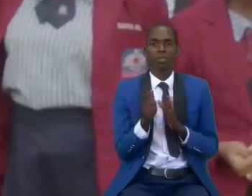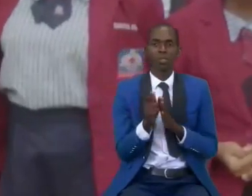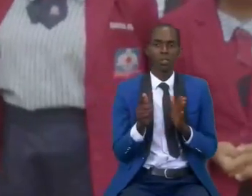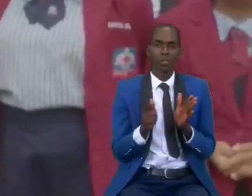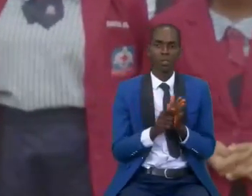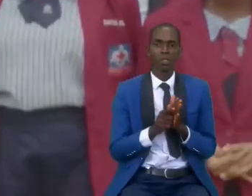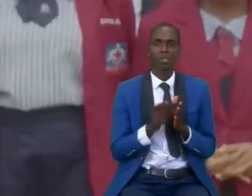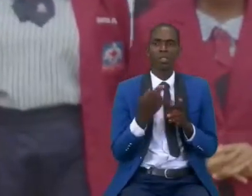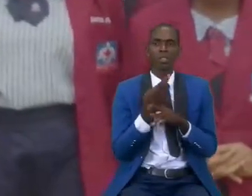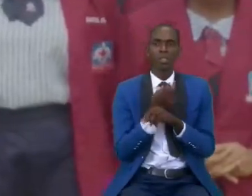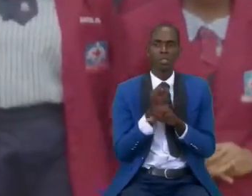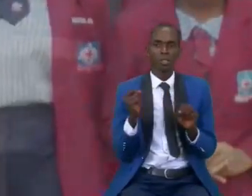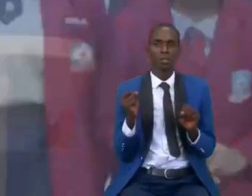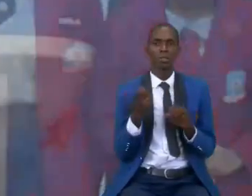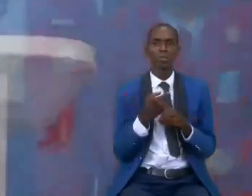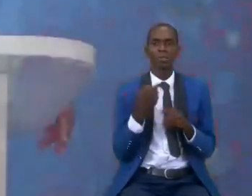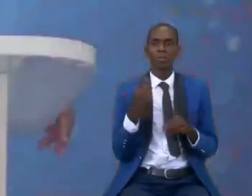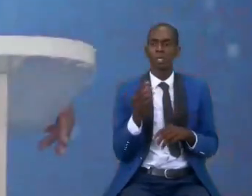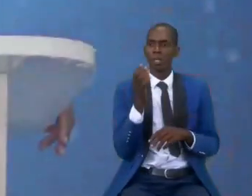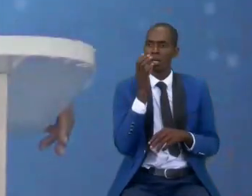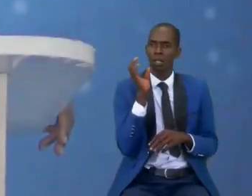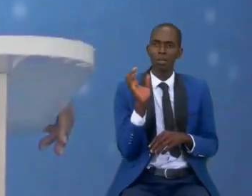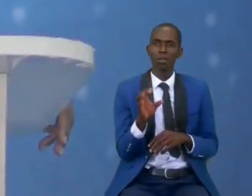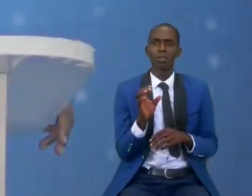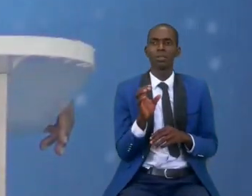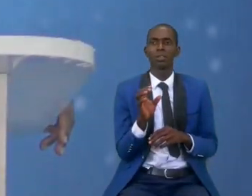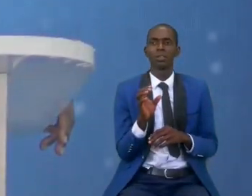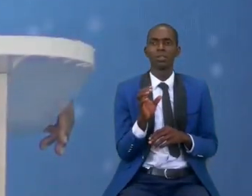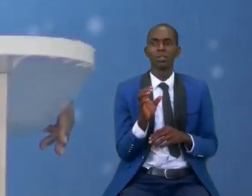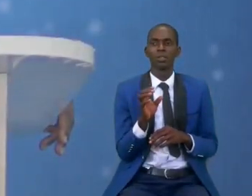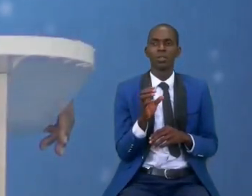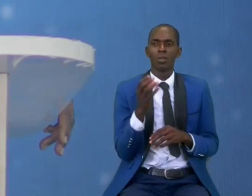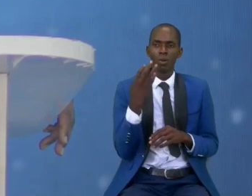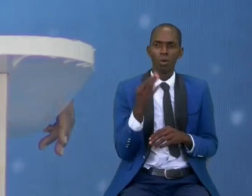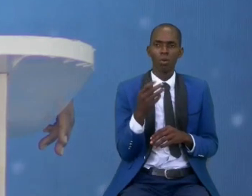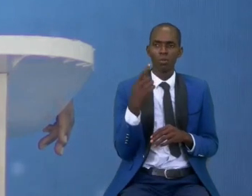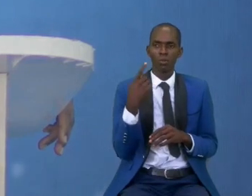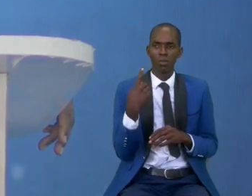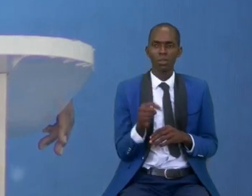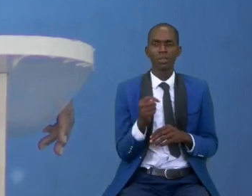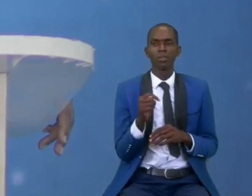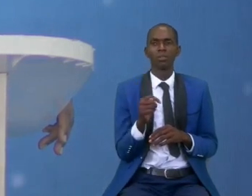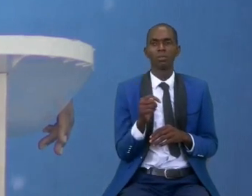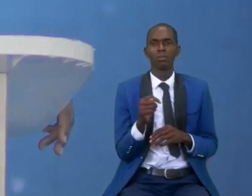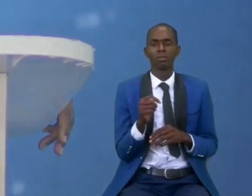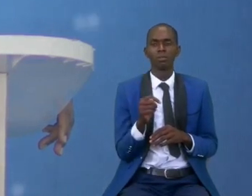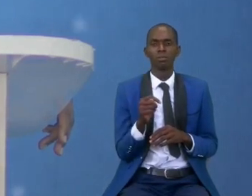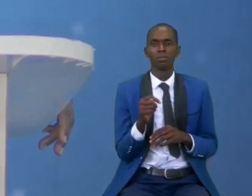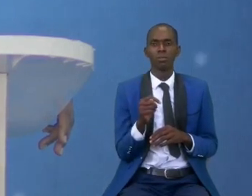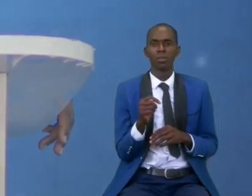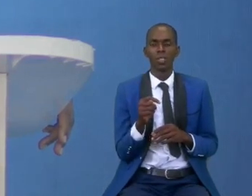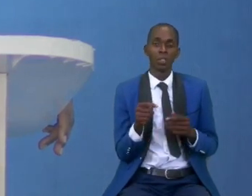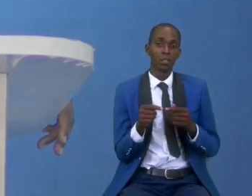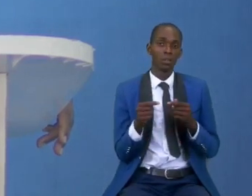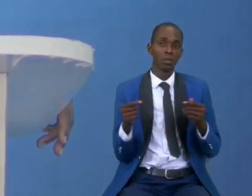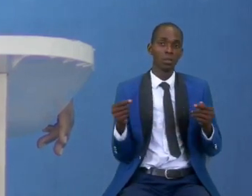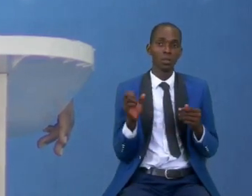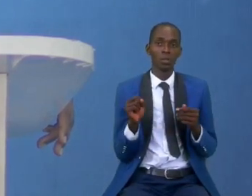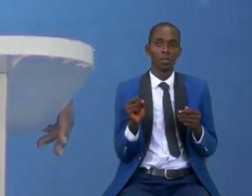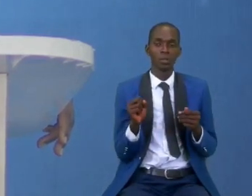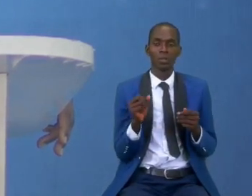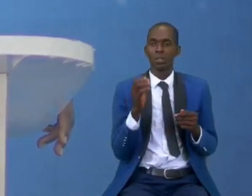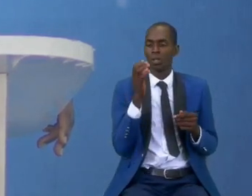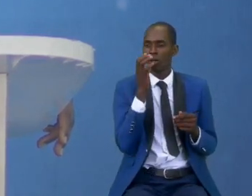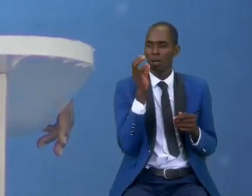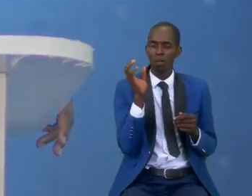of the territory, from the curse of the surrounding, from the curse of the